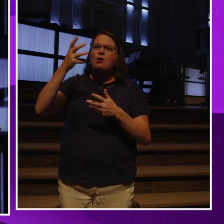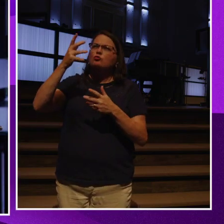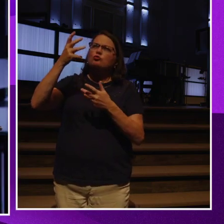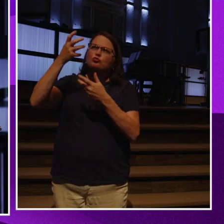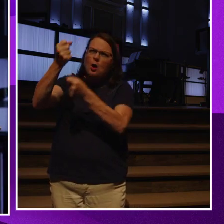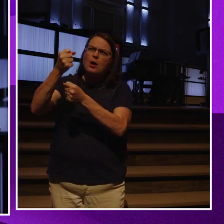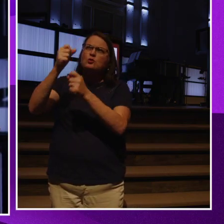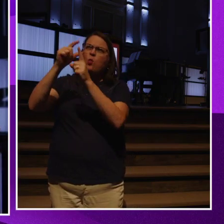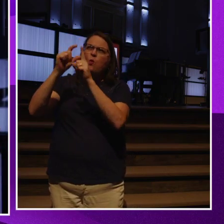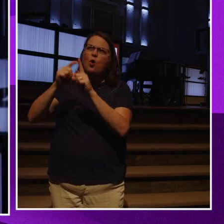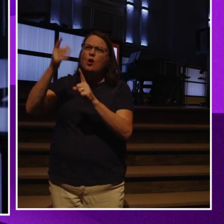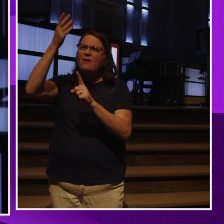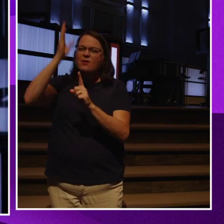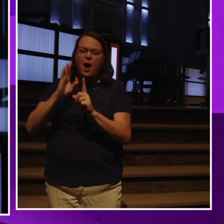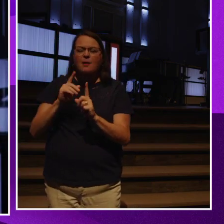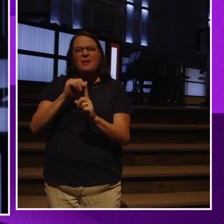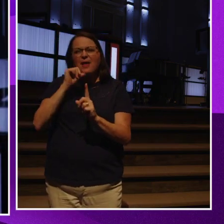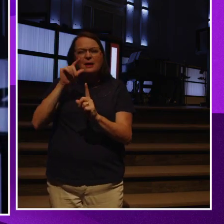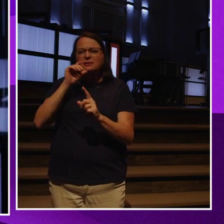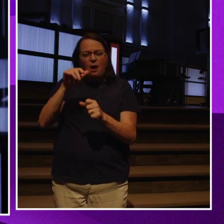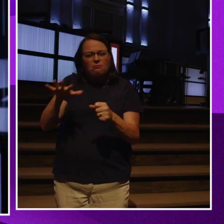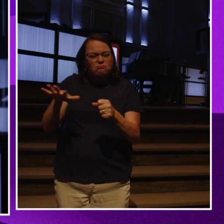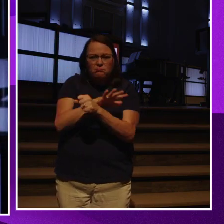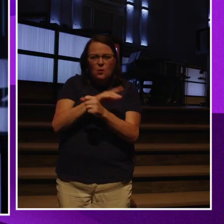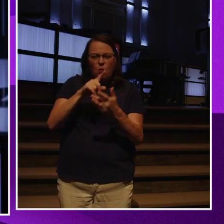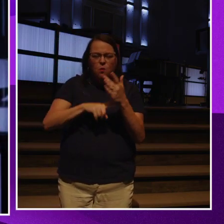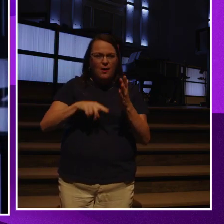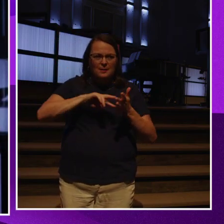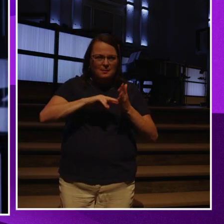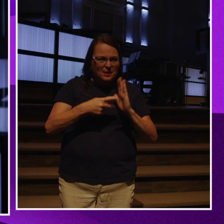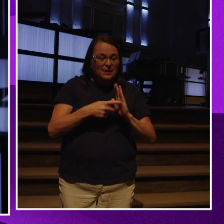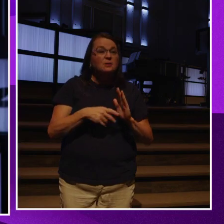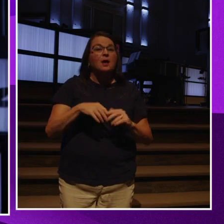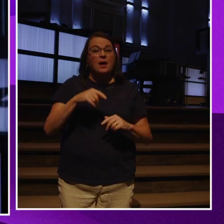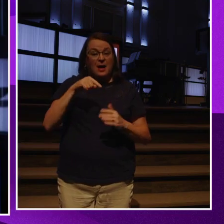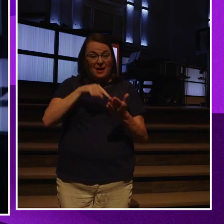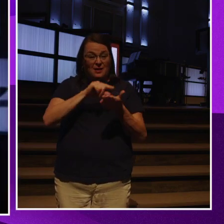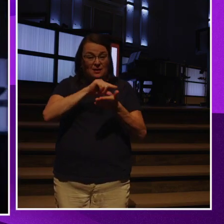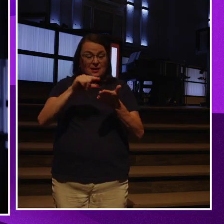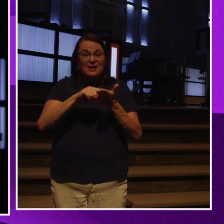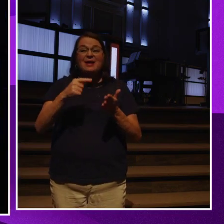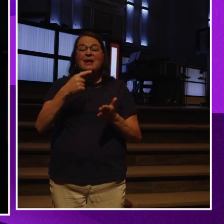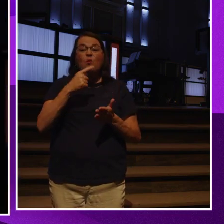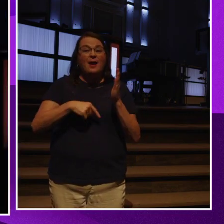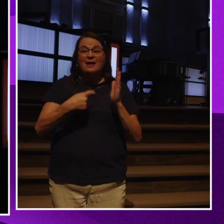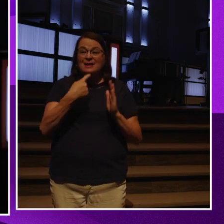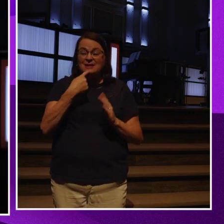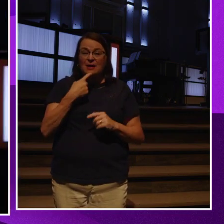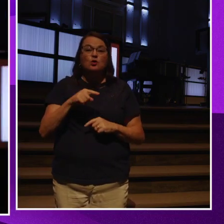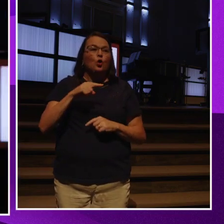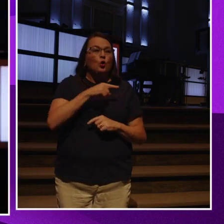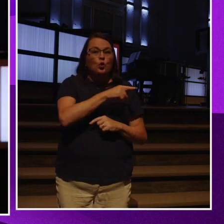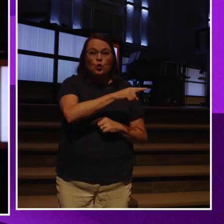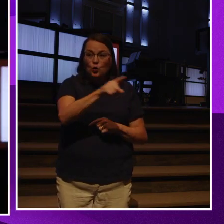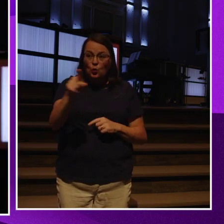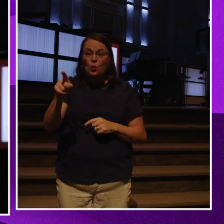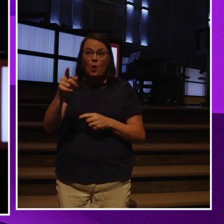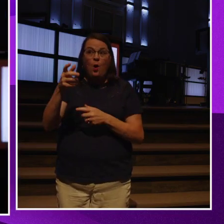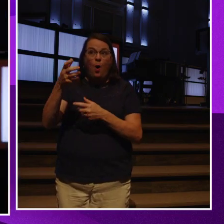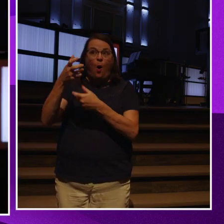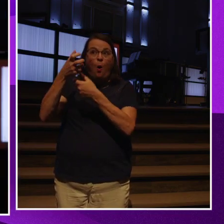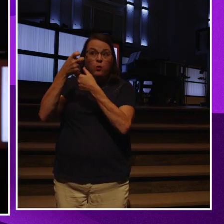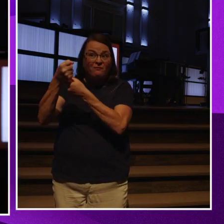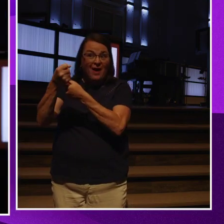trust the word of God. But that's not what he's saying here. In this passage, what he is proclaiming is, you hold fast.